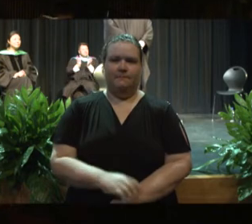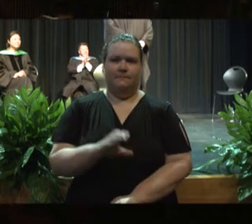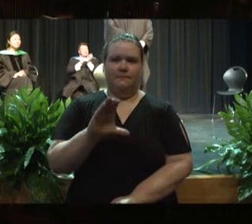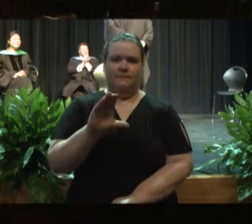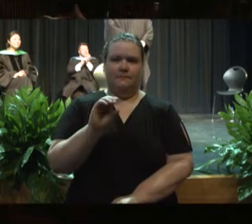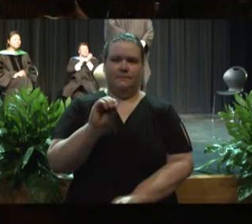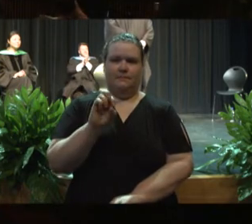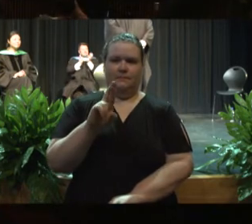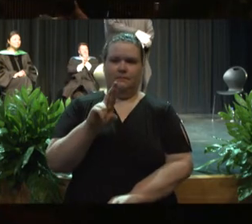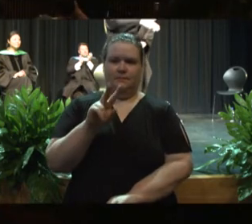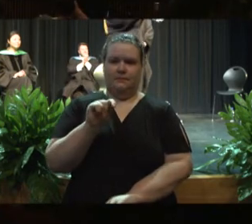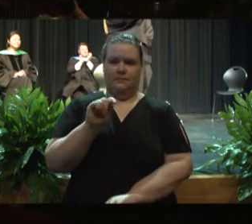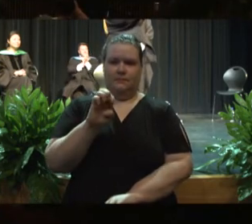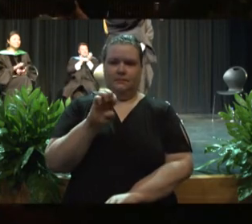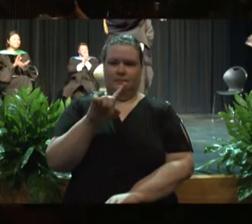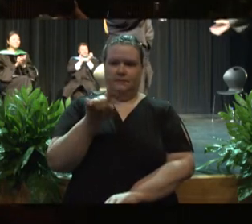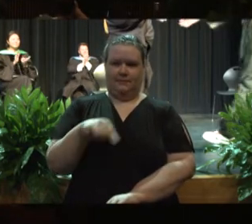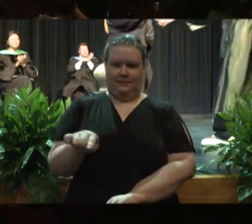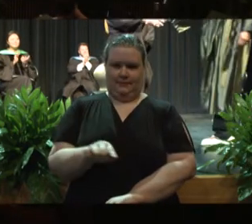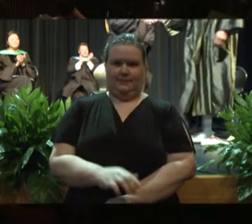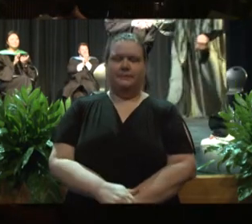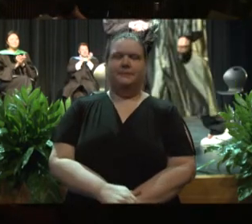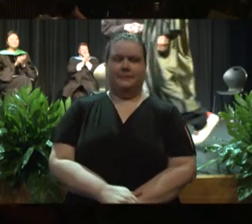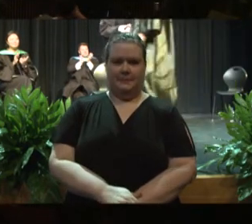Christopher Michael Cortez II.